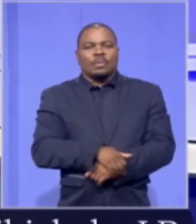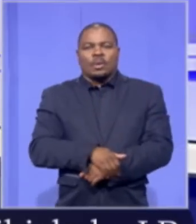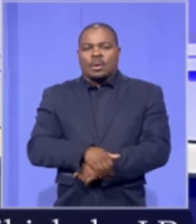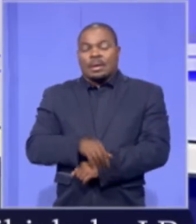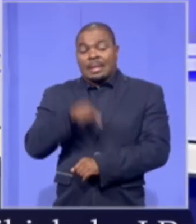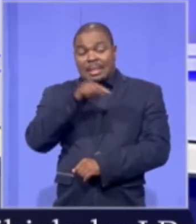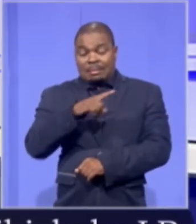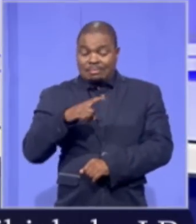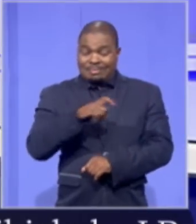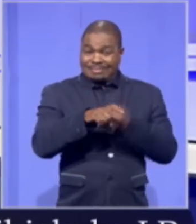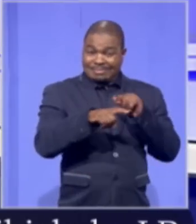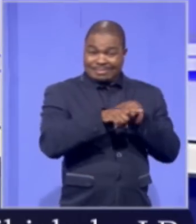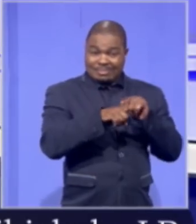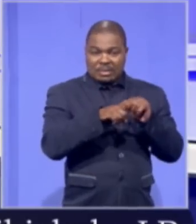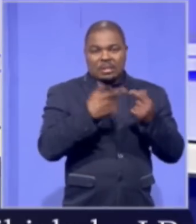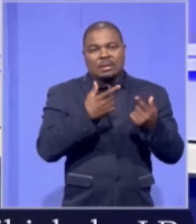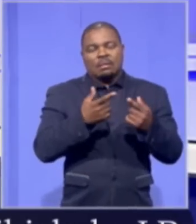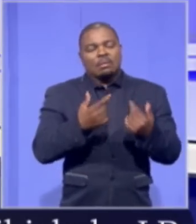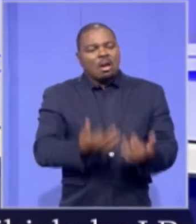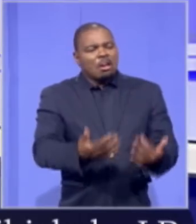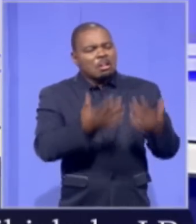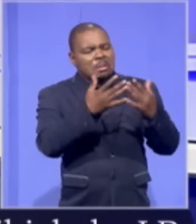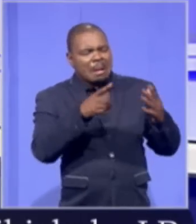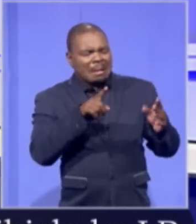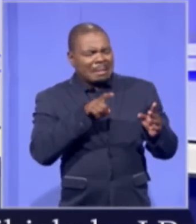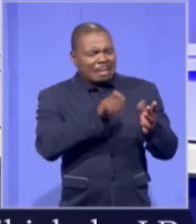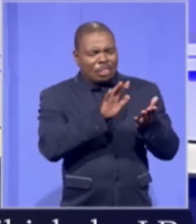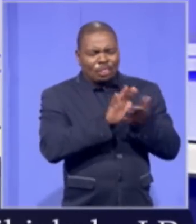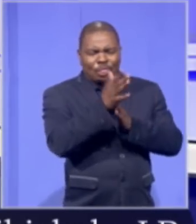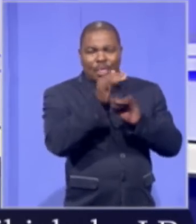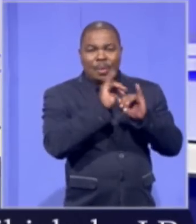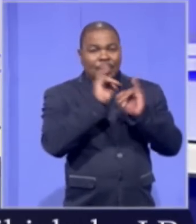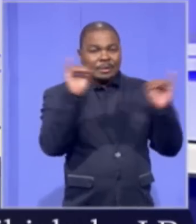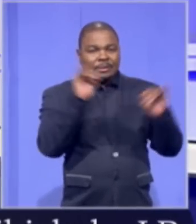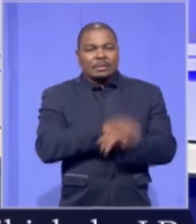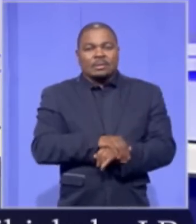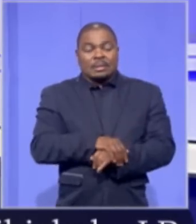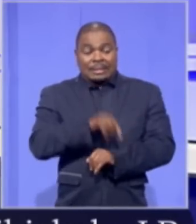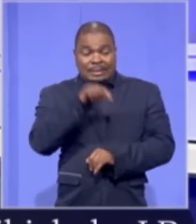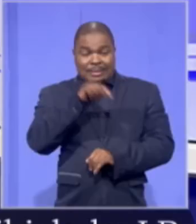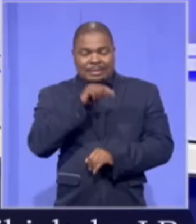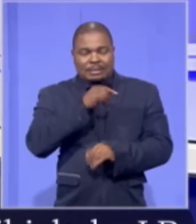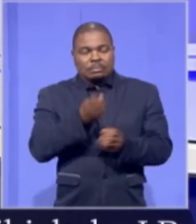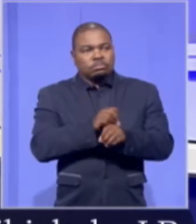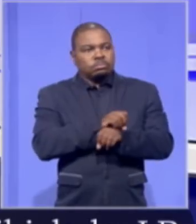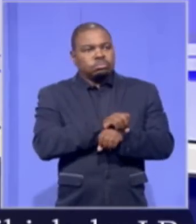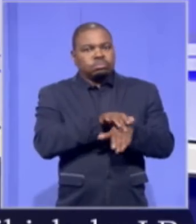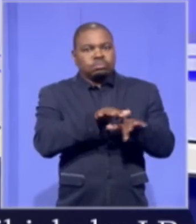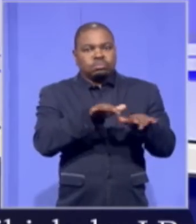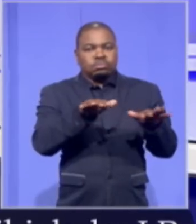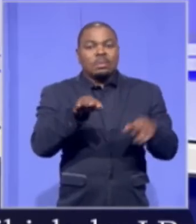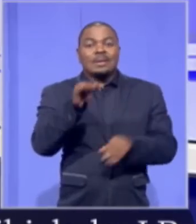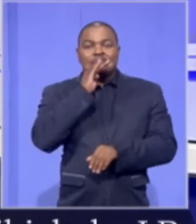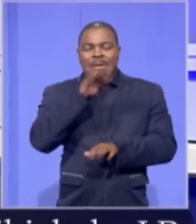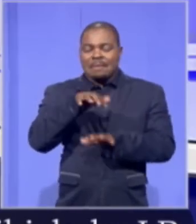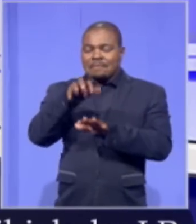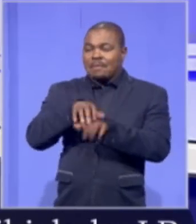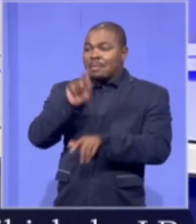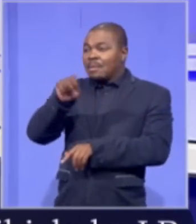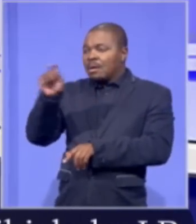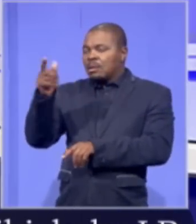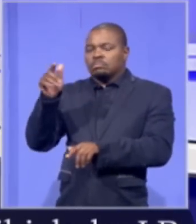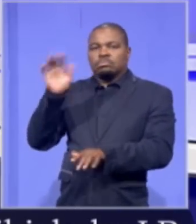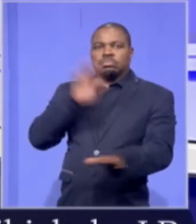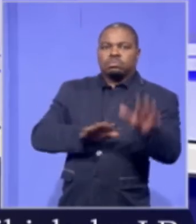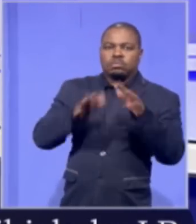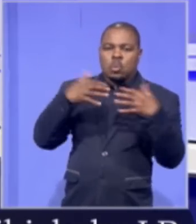dingwe tša diboko tšeo di hlaselago dimela o šoro. Go phulega ga leuba leo go tšhošetša seemo sa balemi ba ka